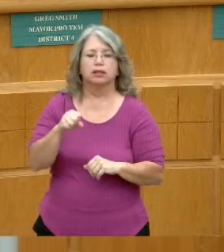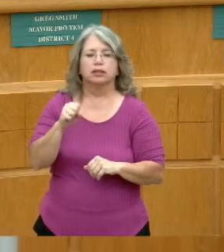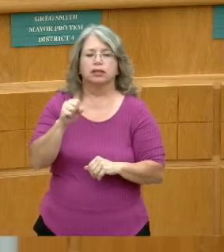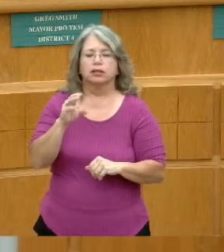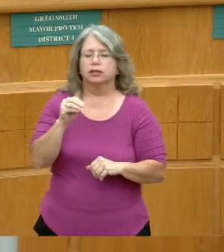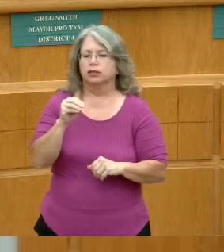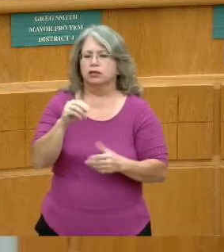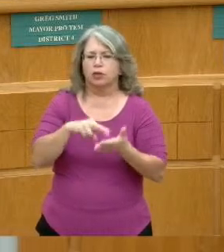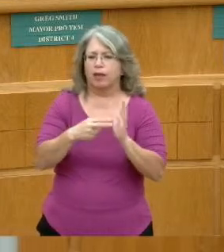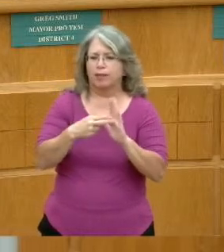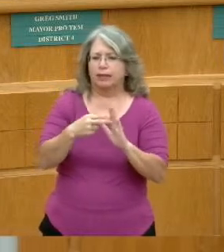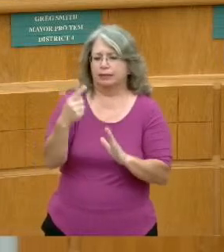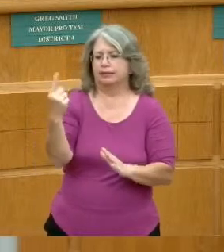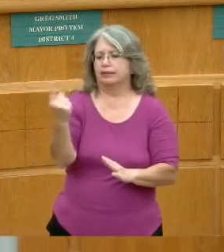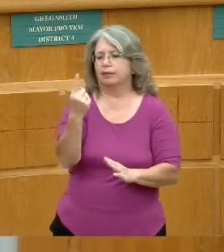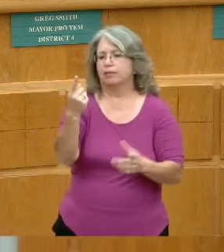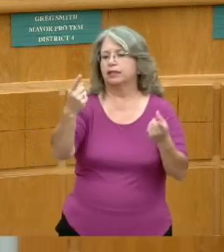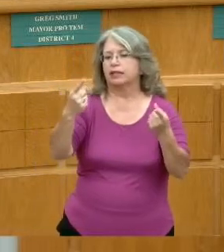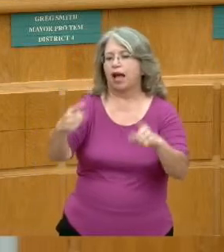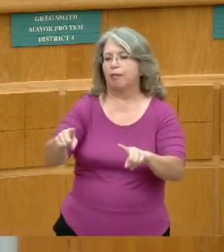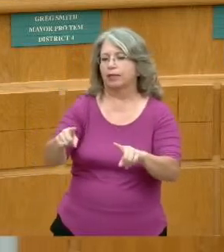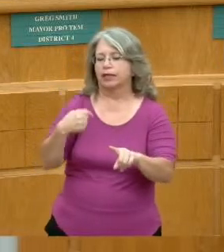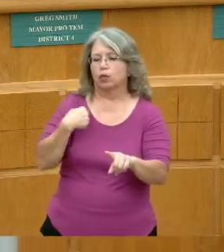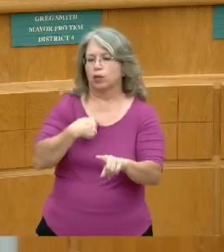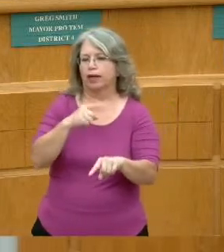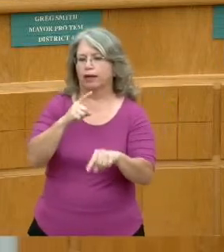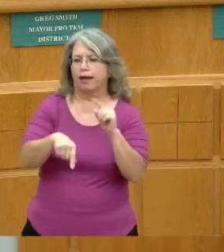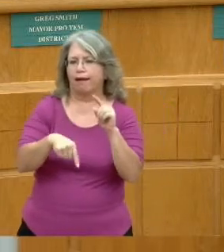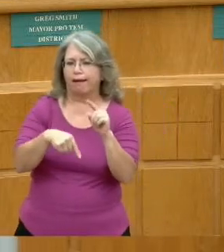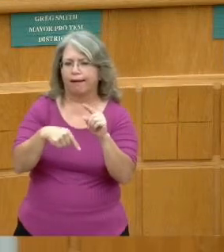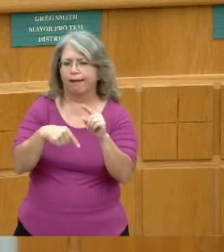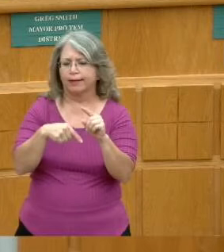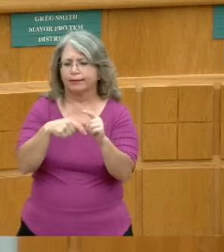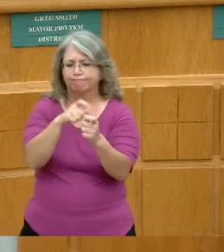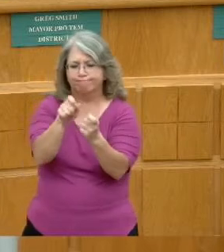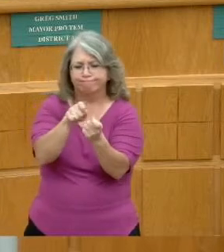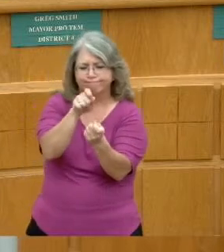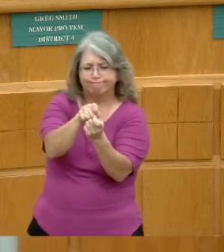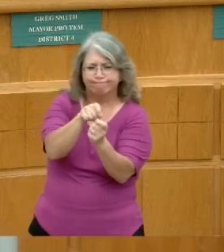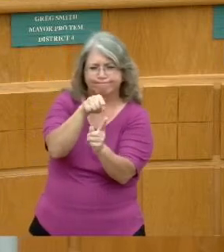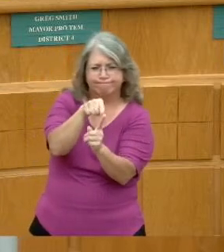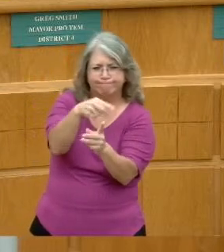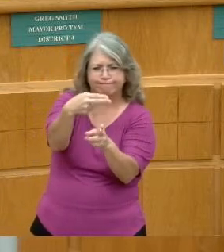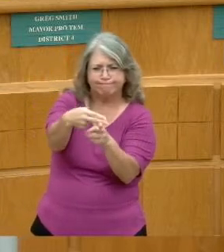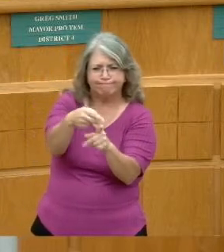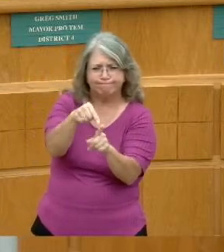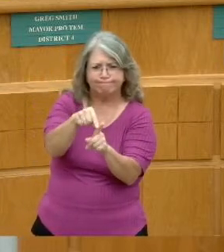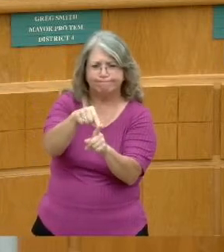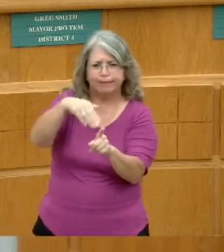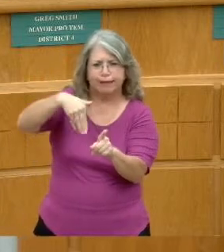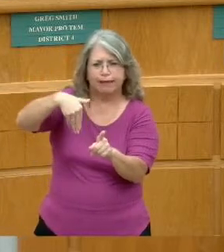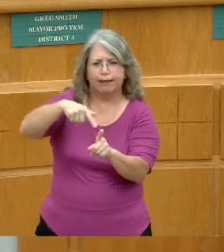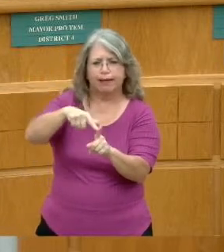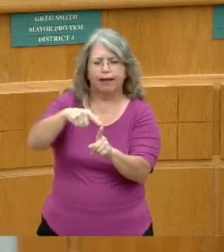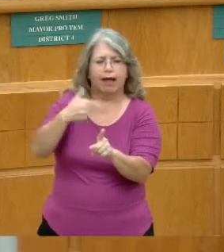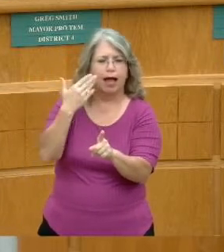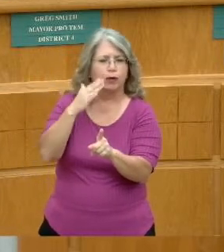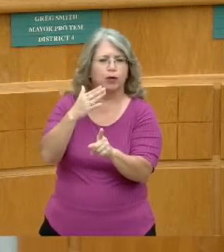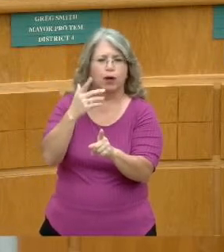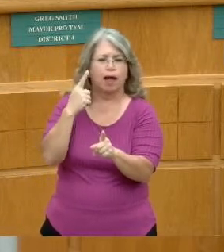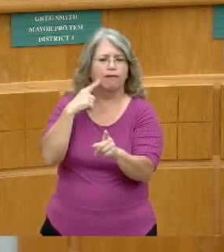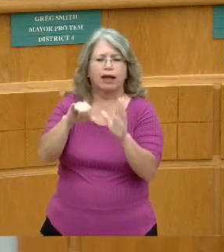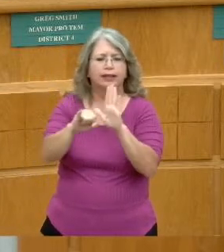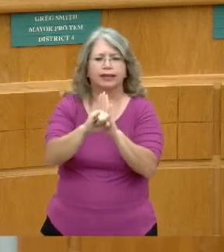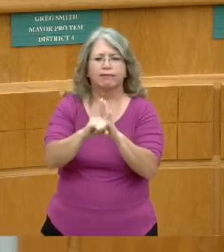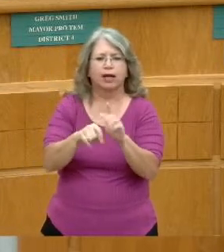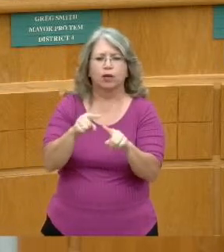right now. And I can't identify what that is without further investigation, but it's good news, at least for right now,